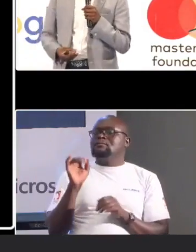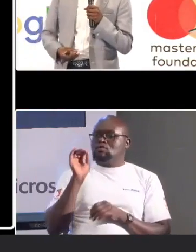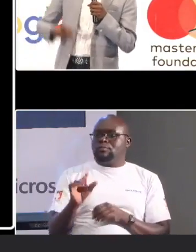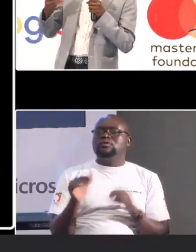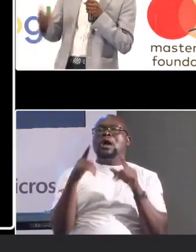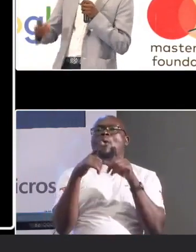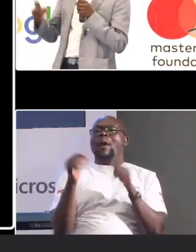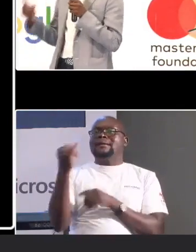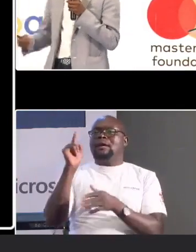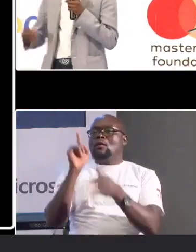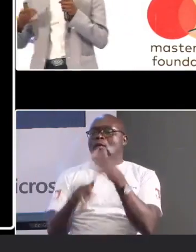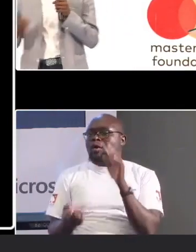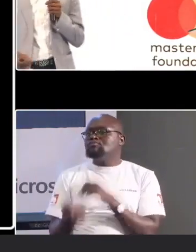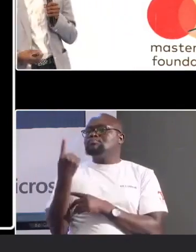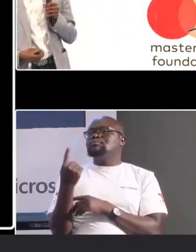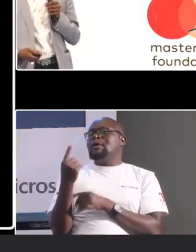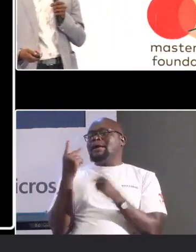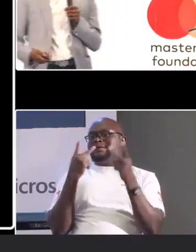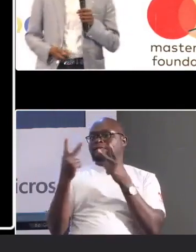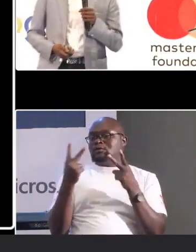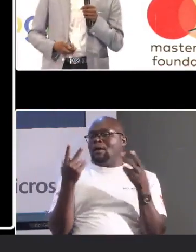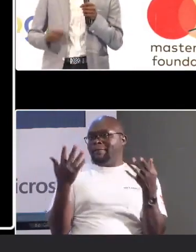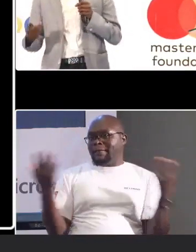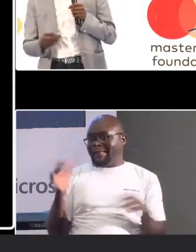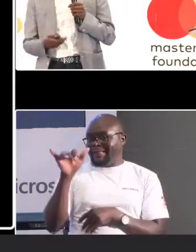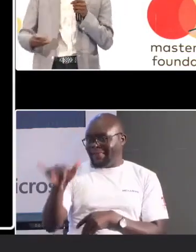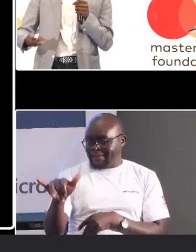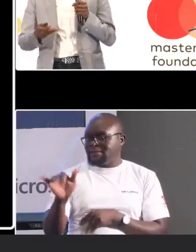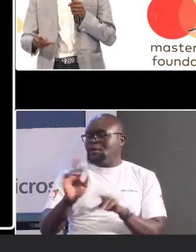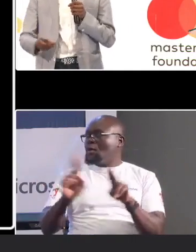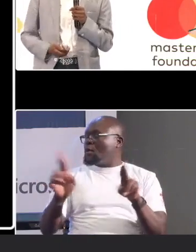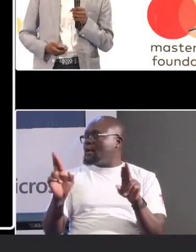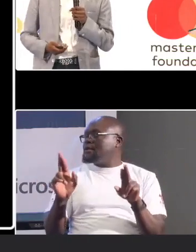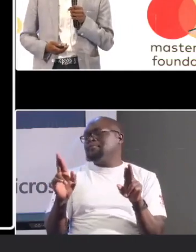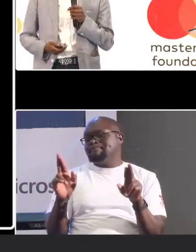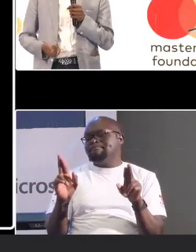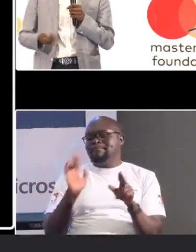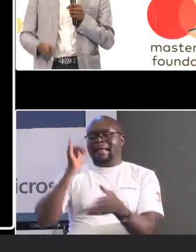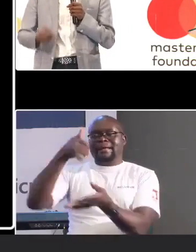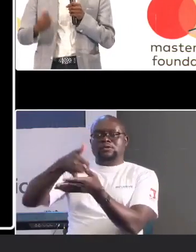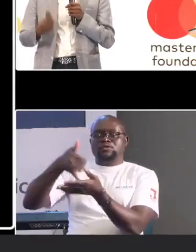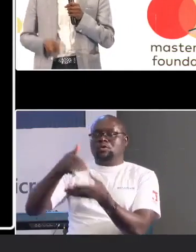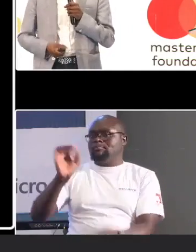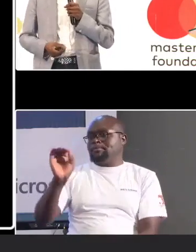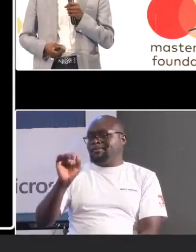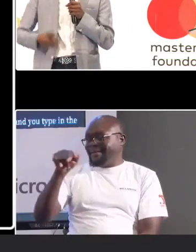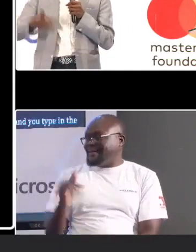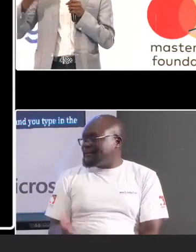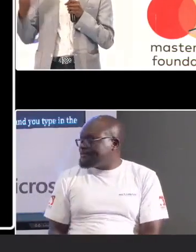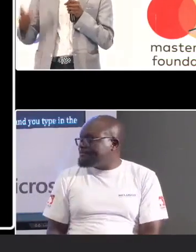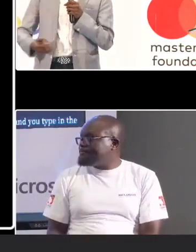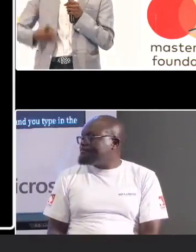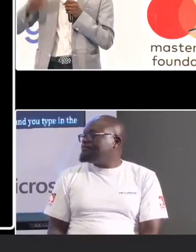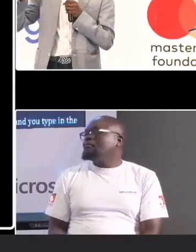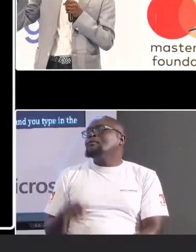designer, what comes up as a visual icon, which is already a little bit of exclusion, is this. And